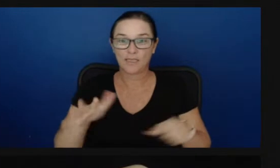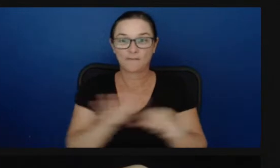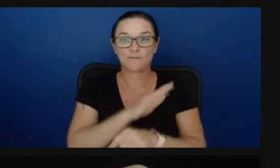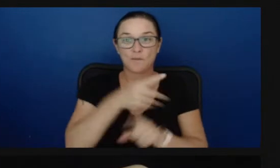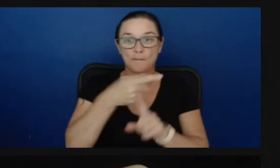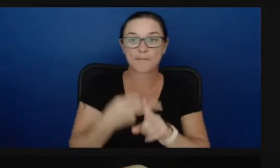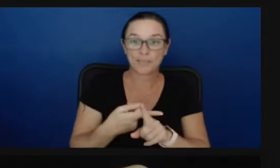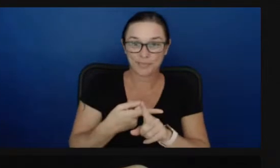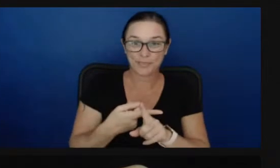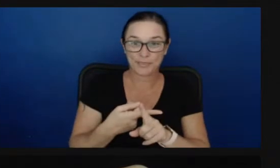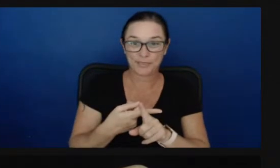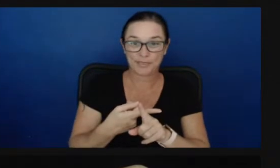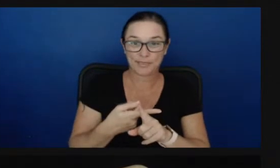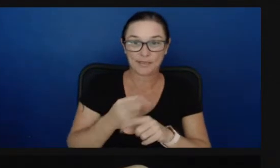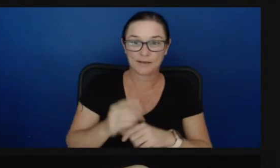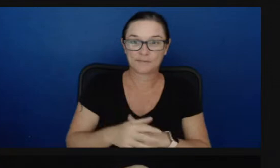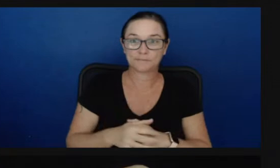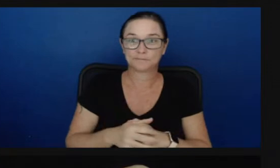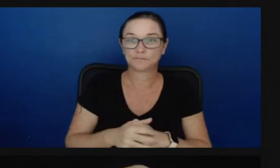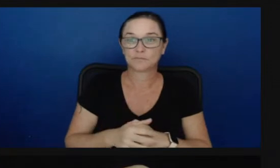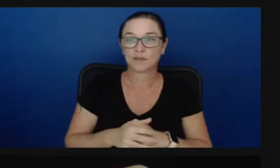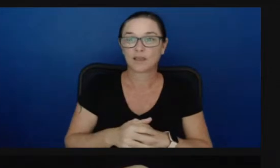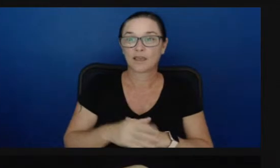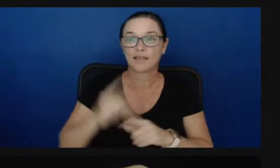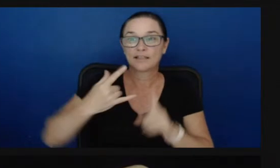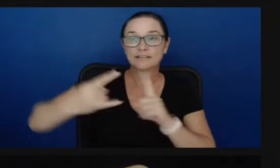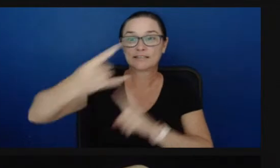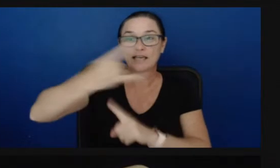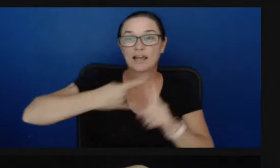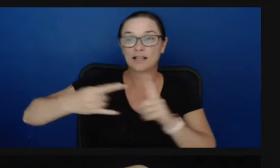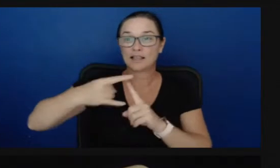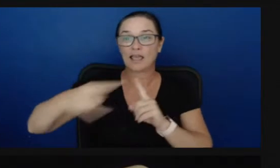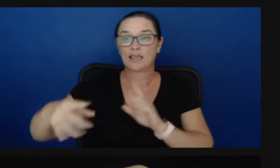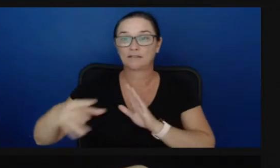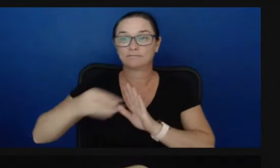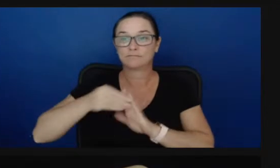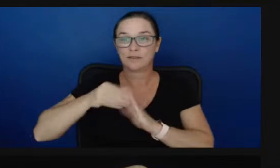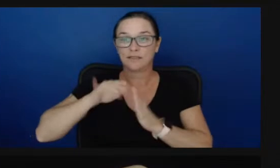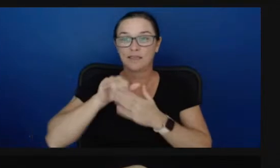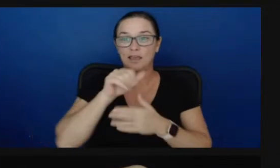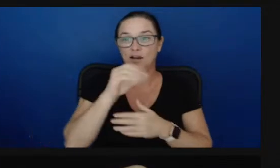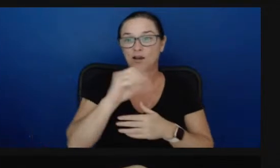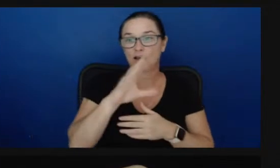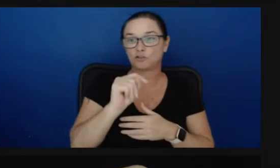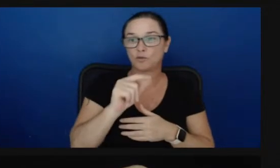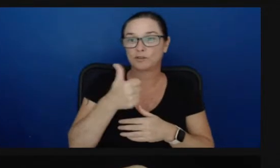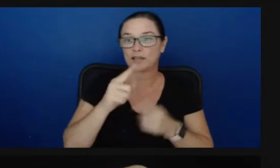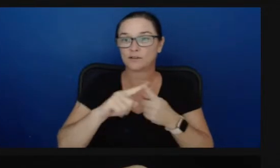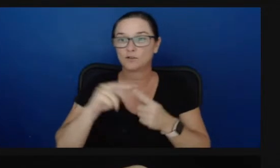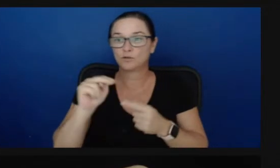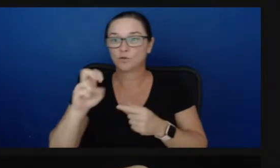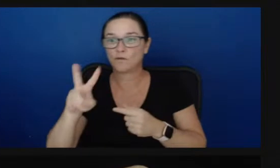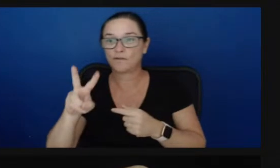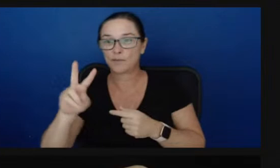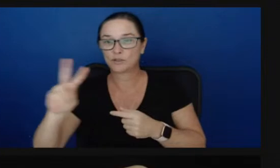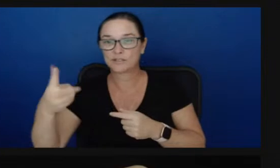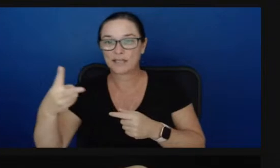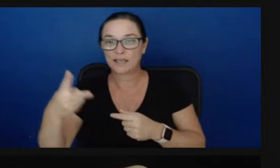satellite, satellite capture is October 10th to November 2nd. Seismicity is from October 4th to